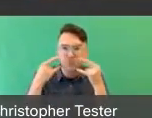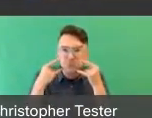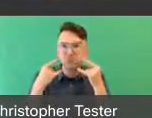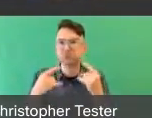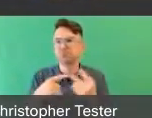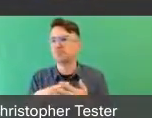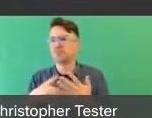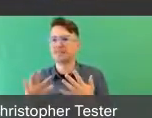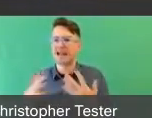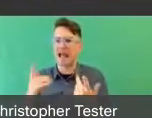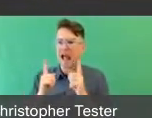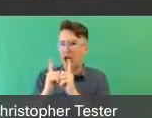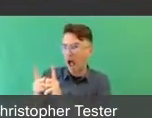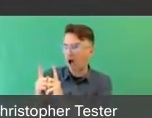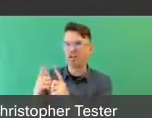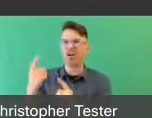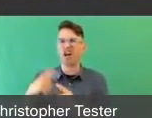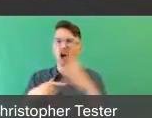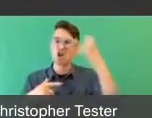Renata.